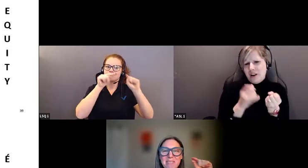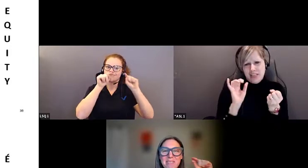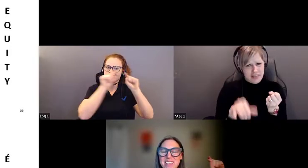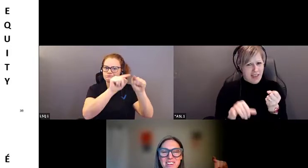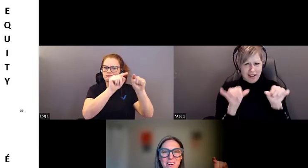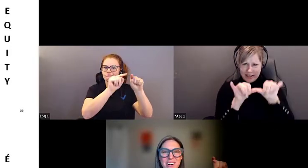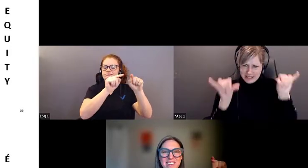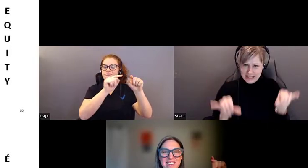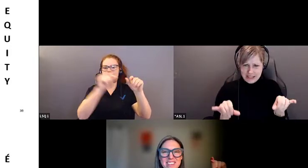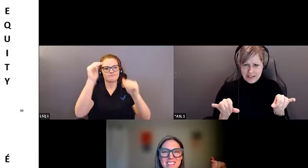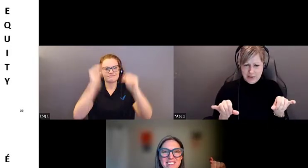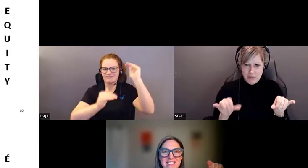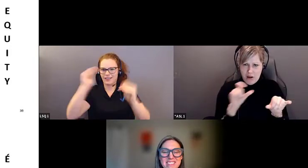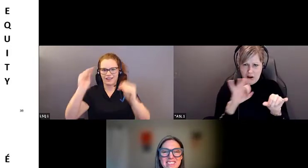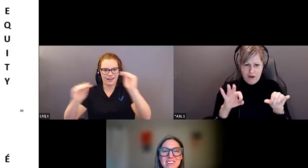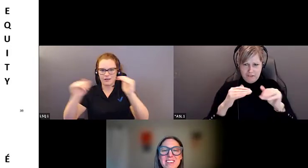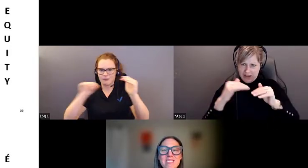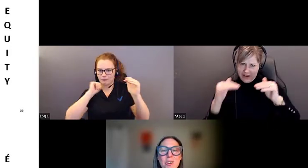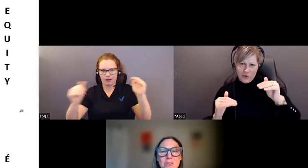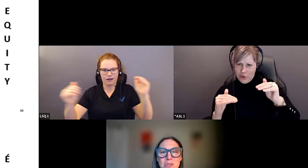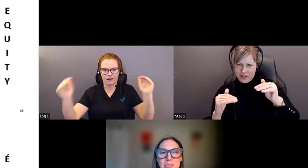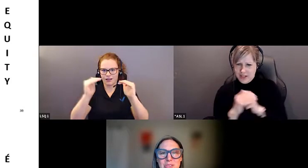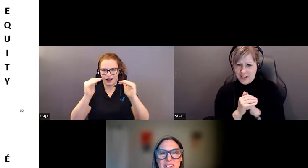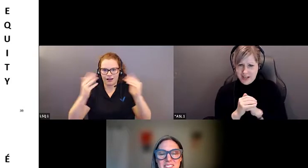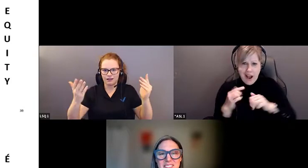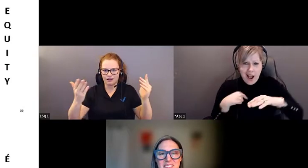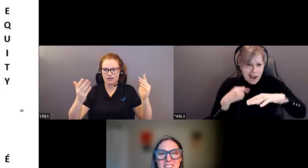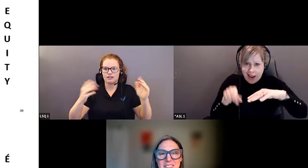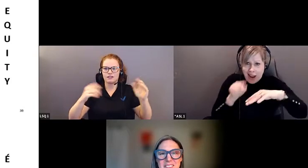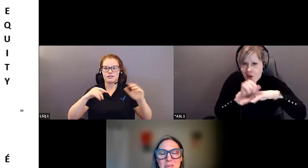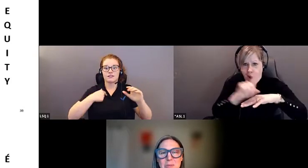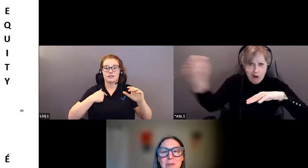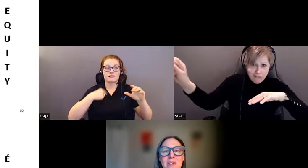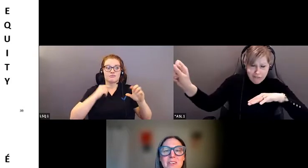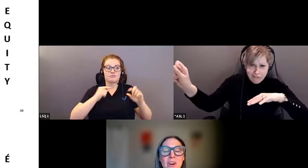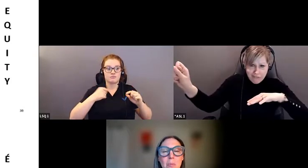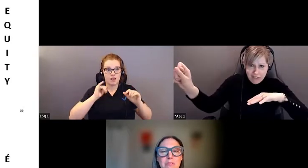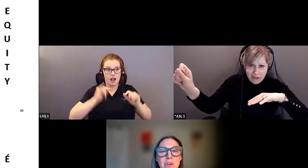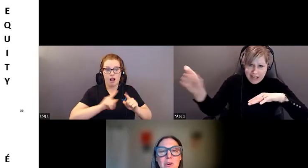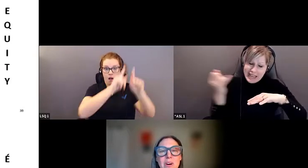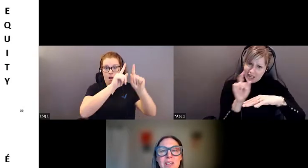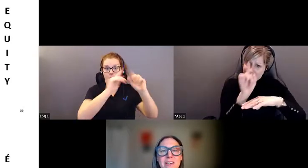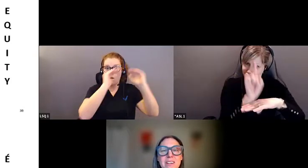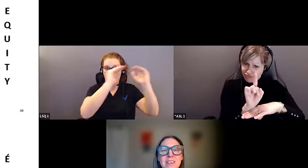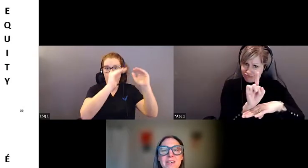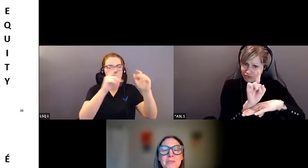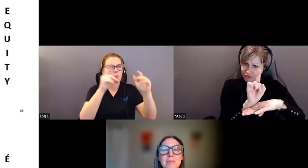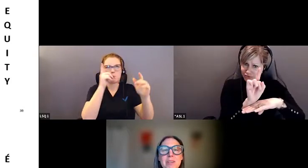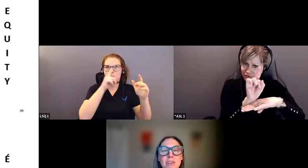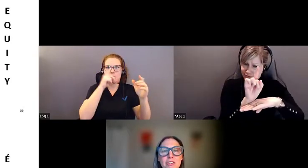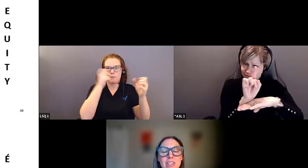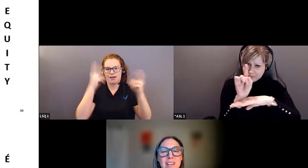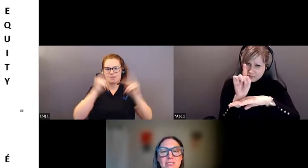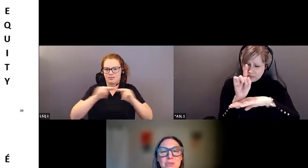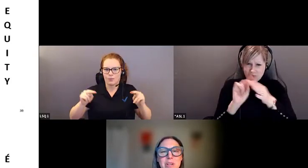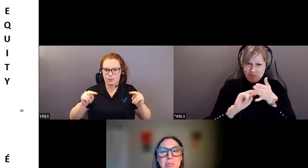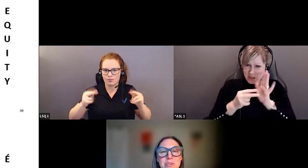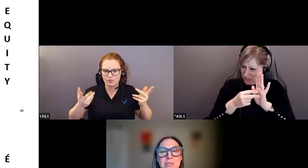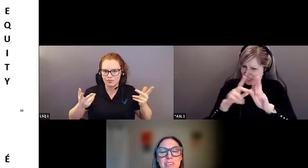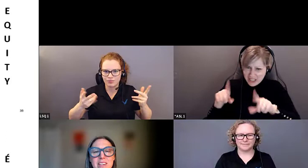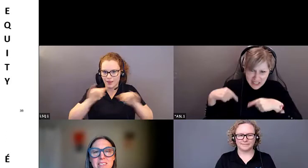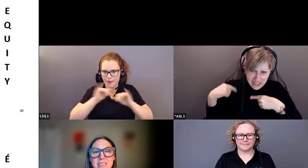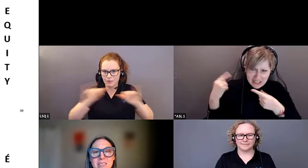out of these coins. There is no neutral. When we are on the top of the coin, we have been socialized